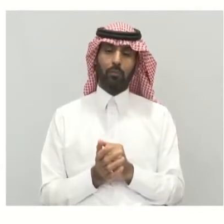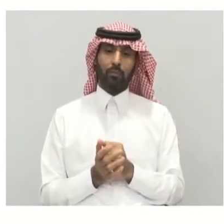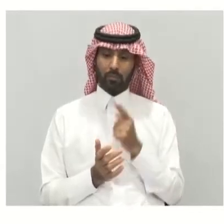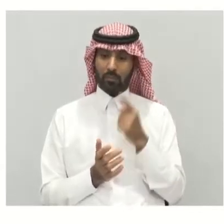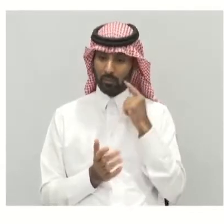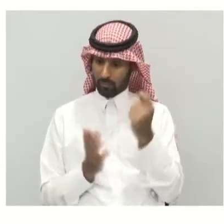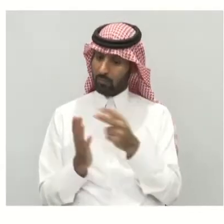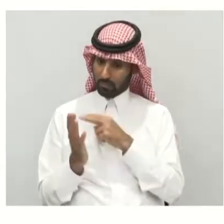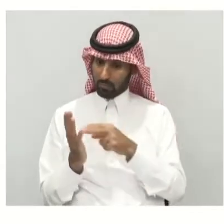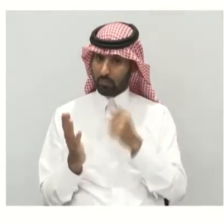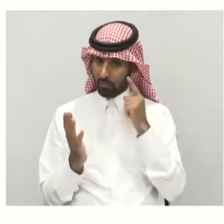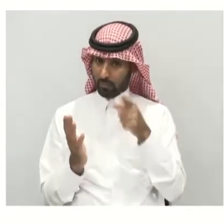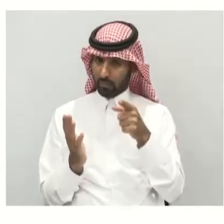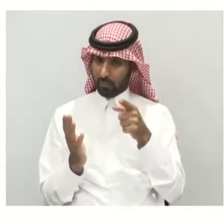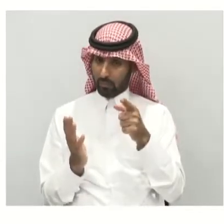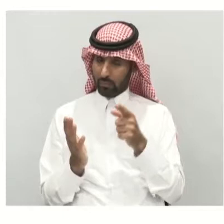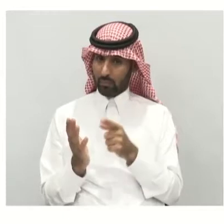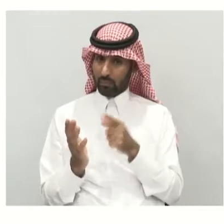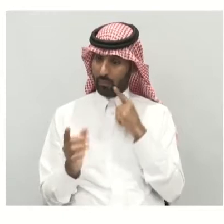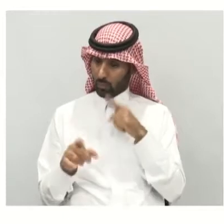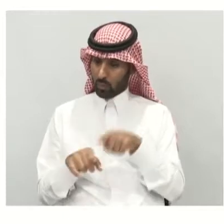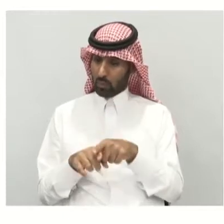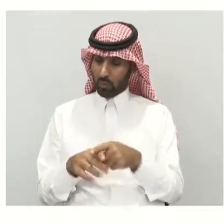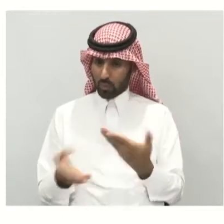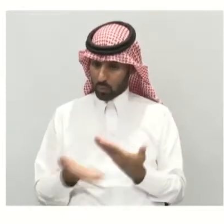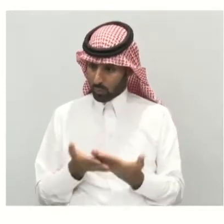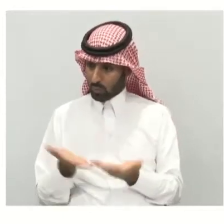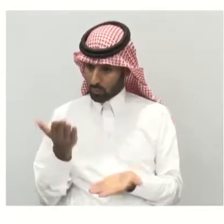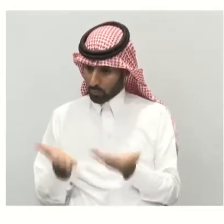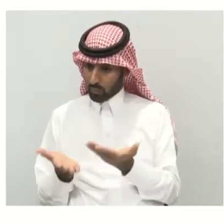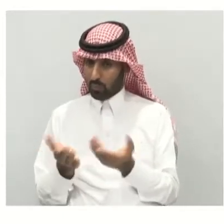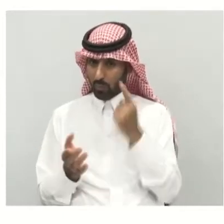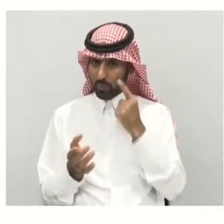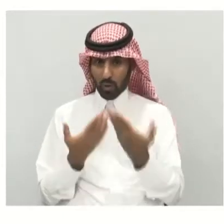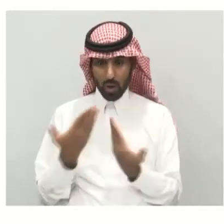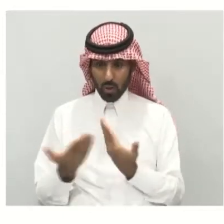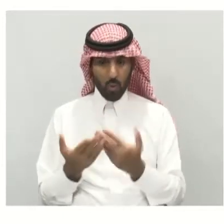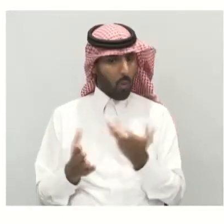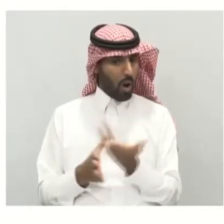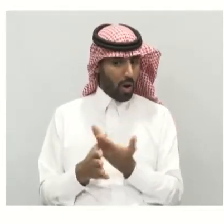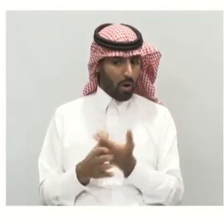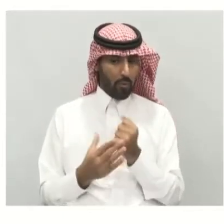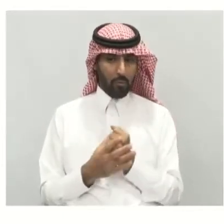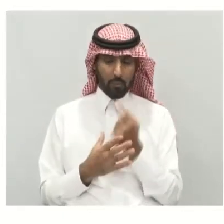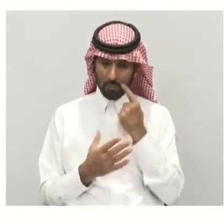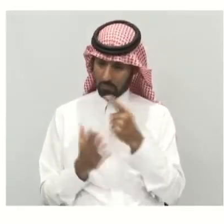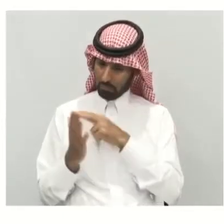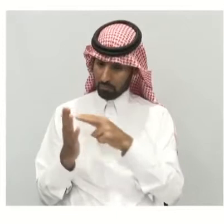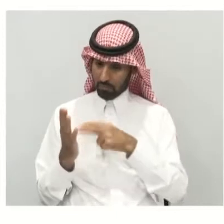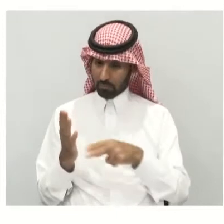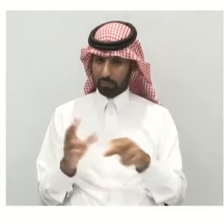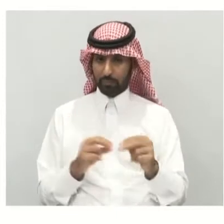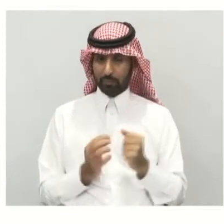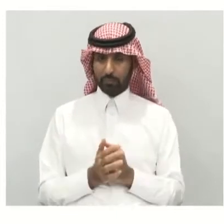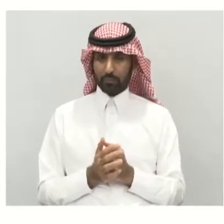you can read these examples to your friend. You can compare your sentences. You can discuss why. And we will just read the